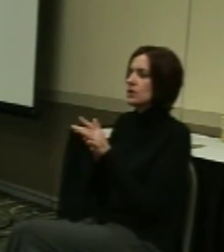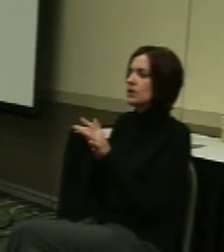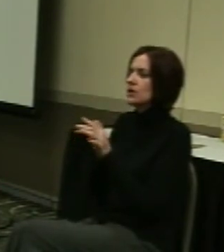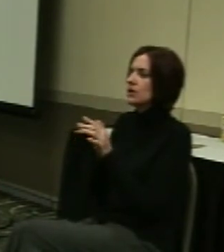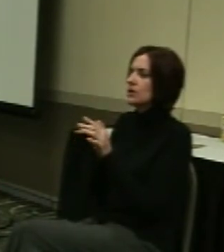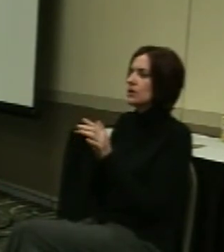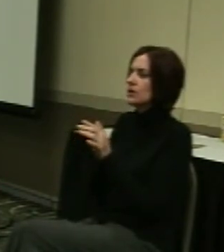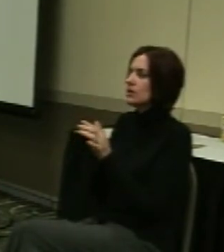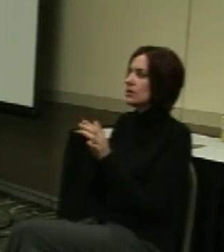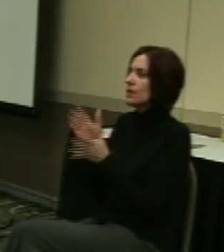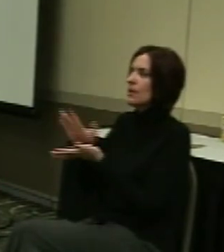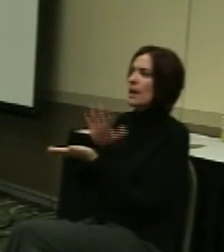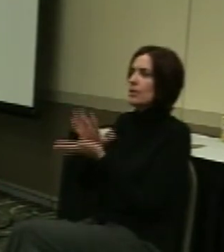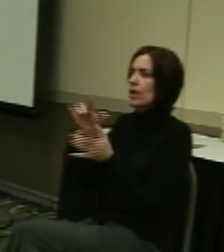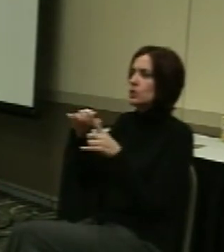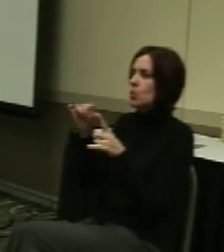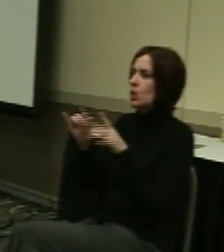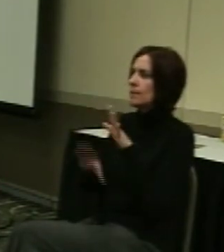word-based,